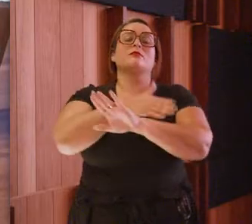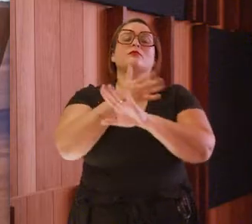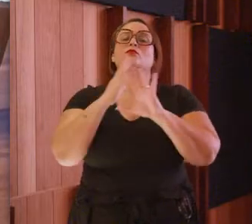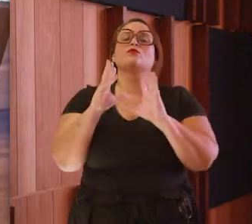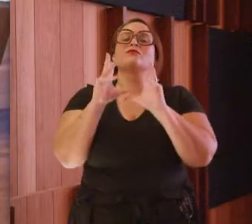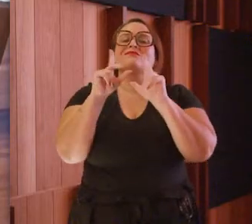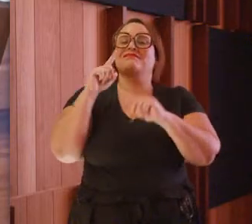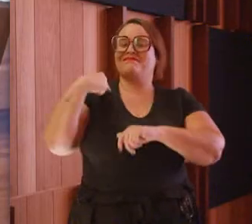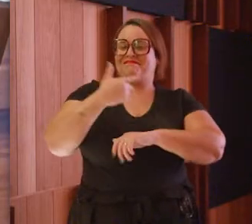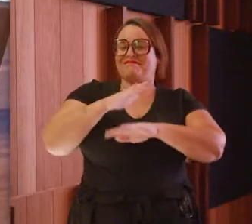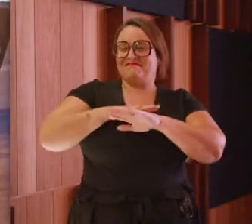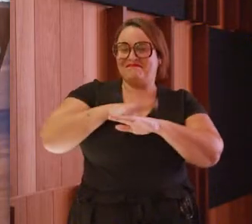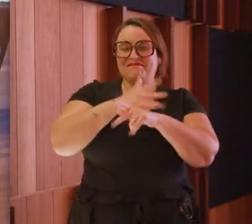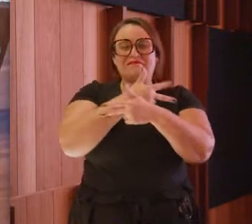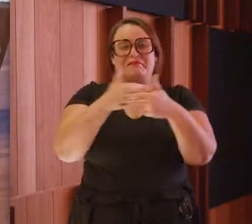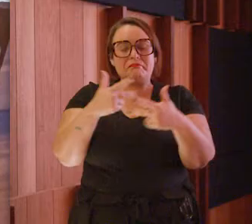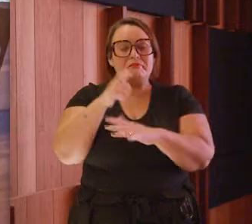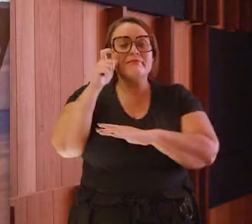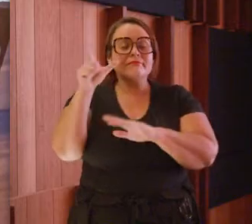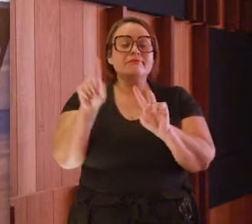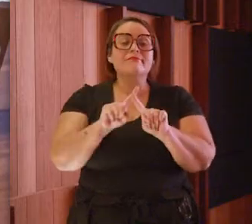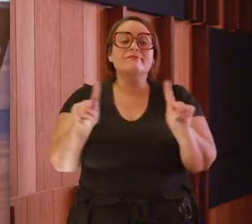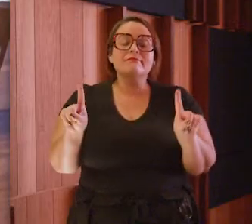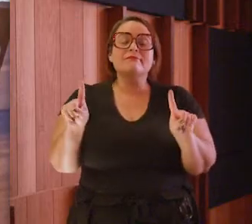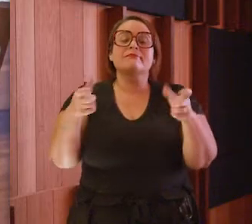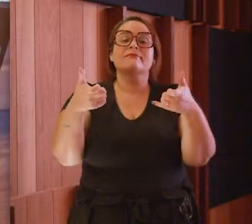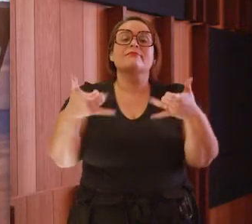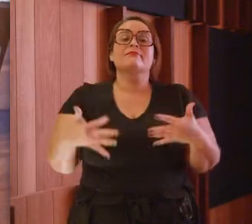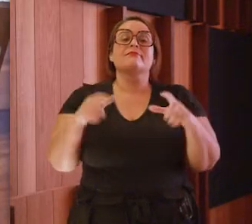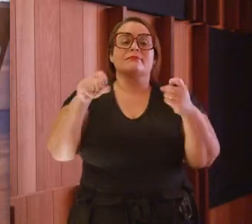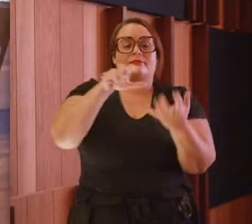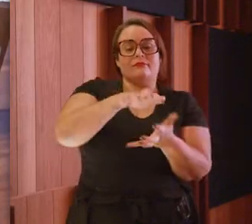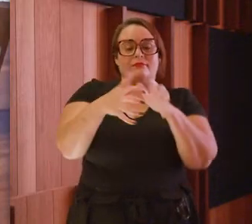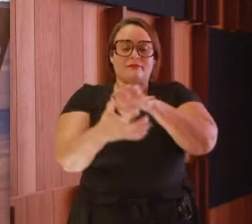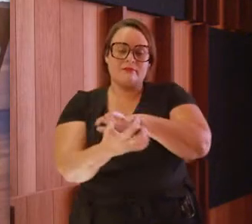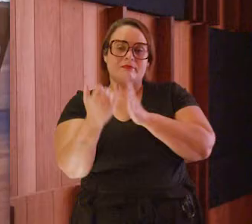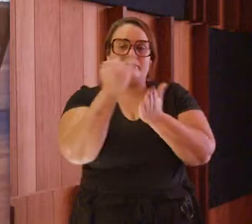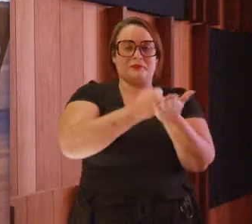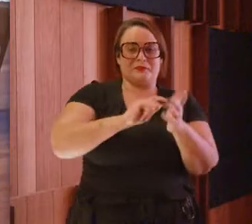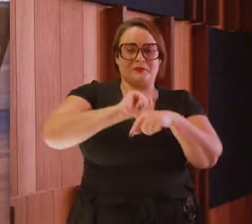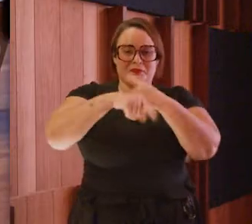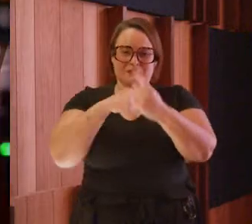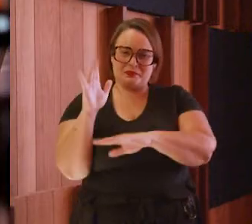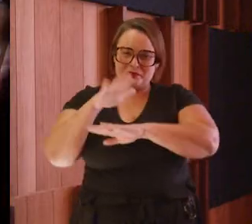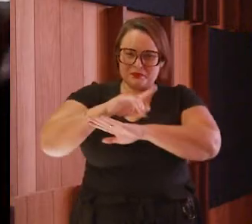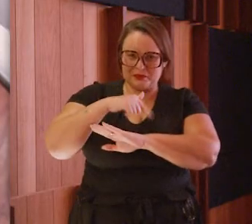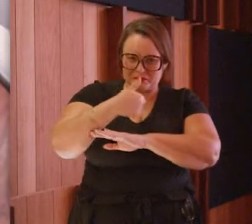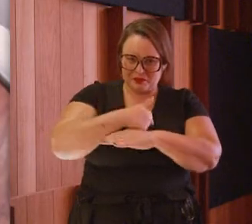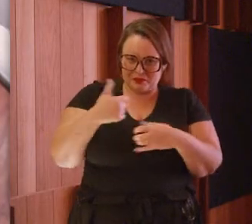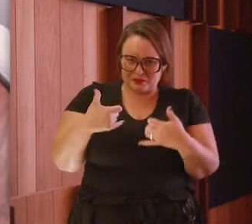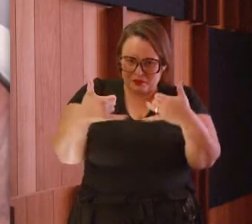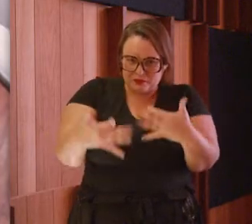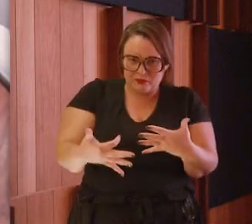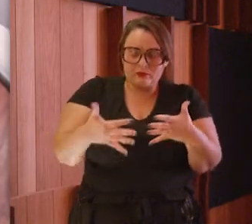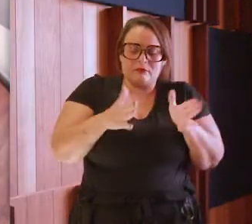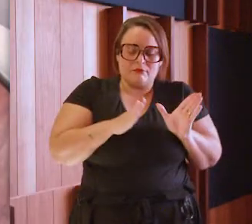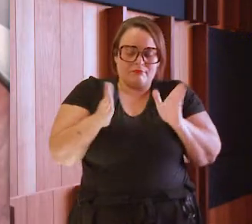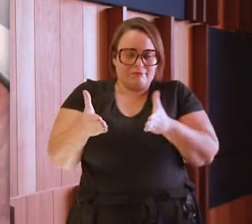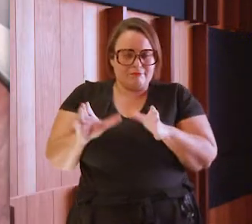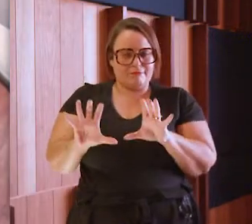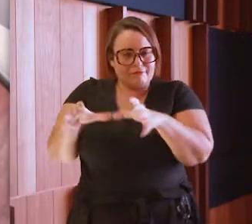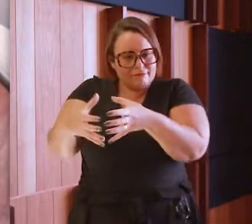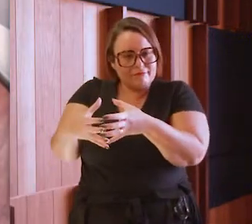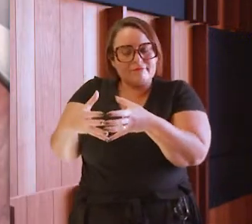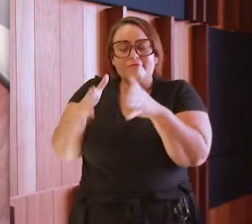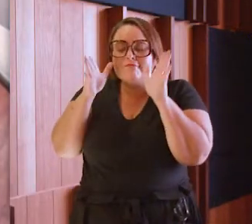tax reform with Doug and Pillar 2, and then in the afternoon with the sessions and the breakout sessions, and get really specific in terms of all the things we need to